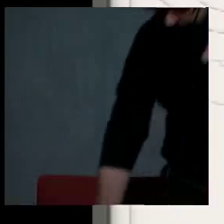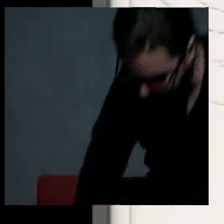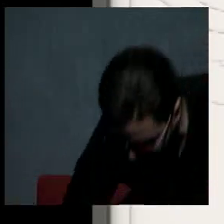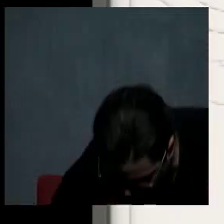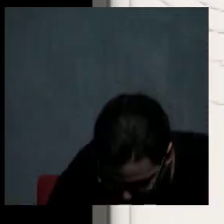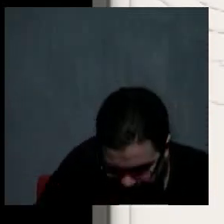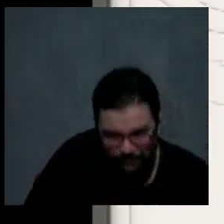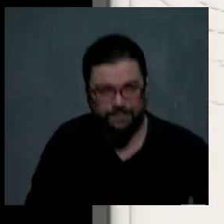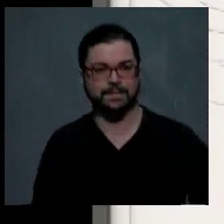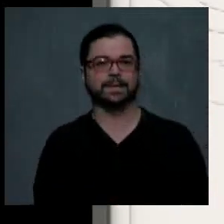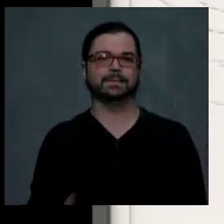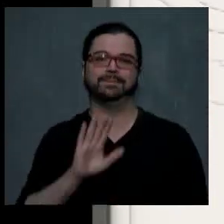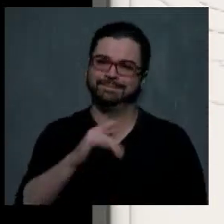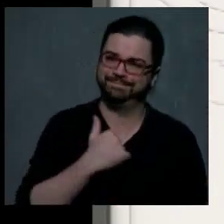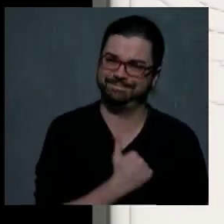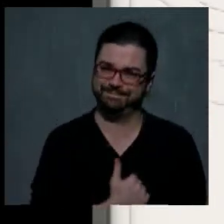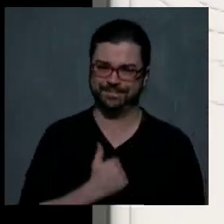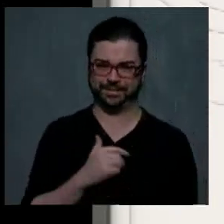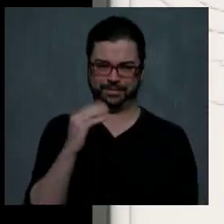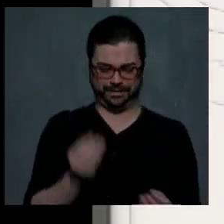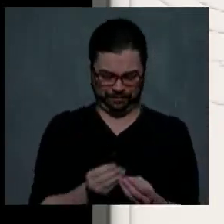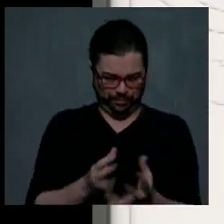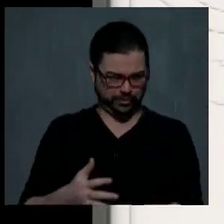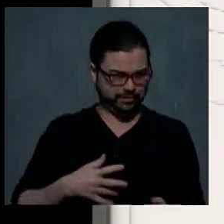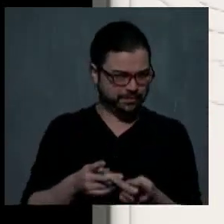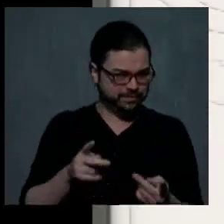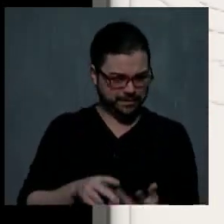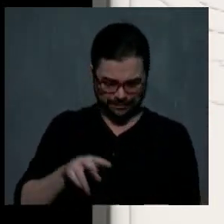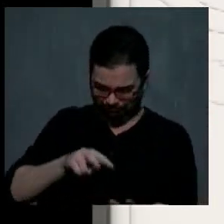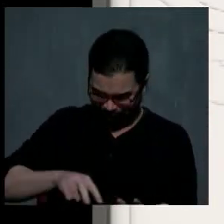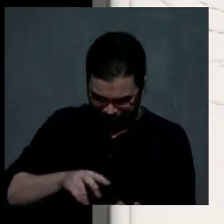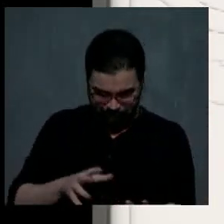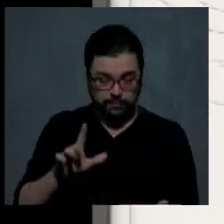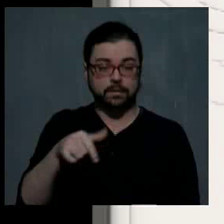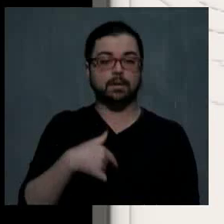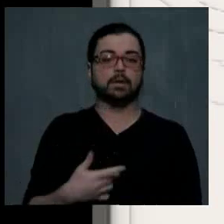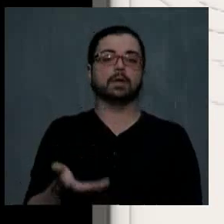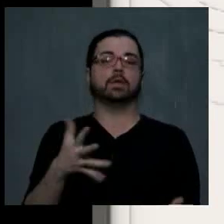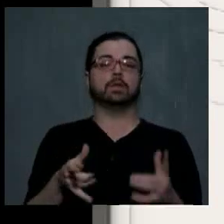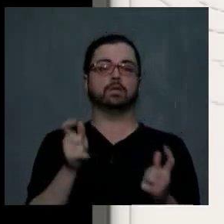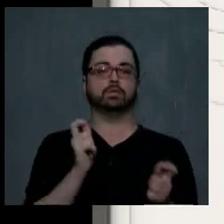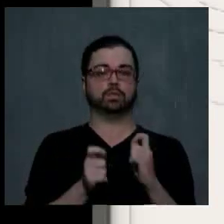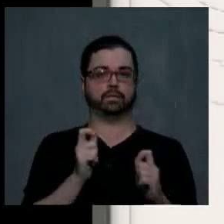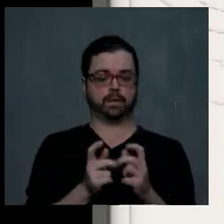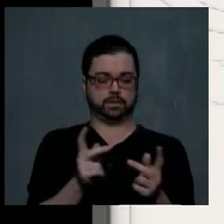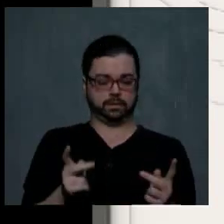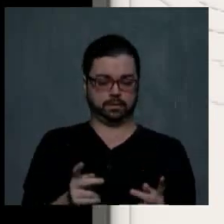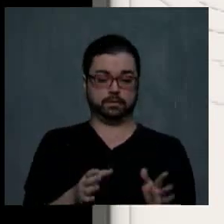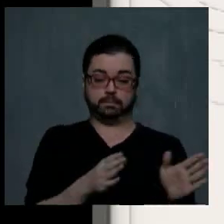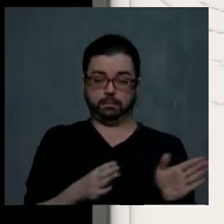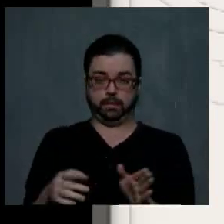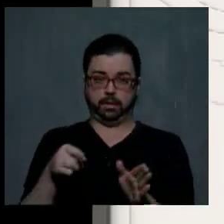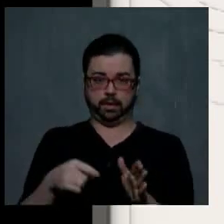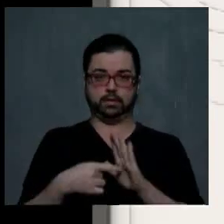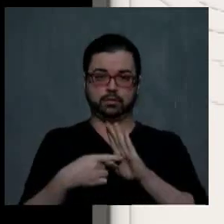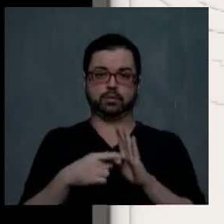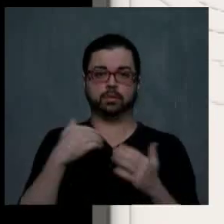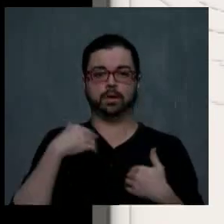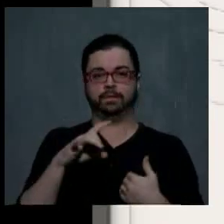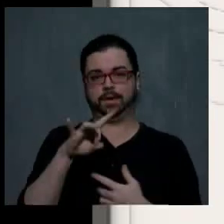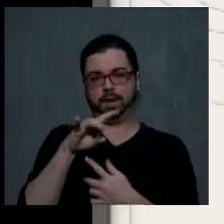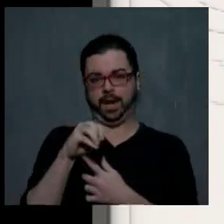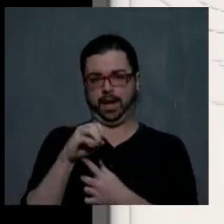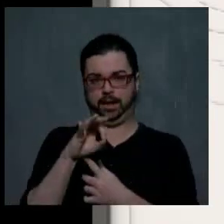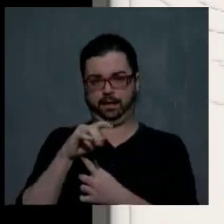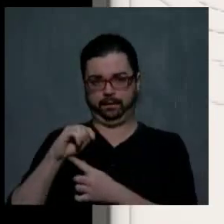Excuse me, I've lost my place. The revised plan shows an 80-foot undisturbed buffer to be maintained adjacent to Bowman